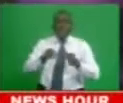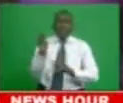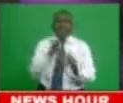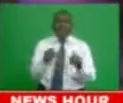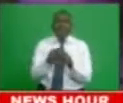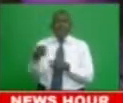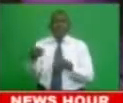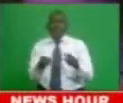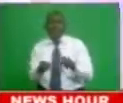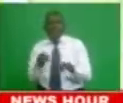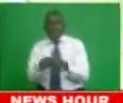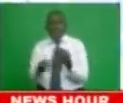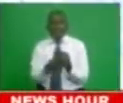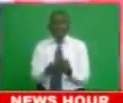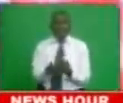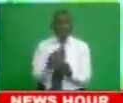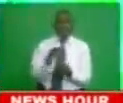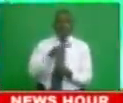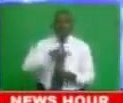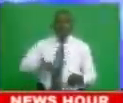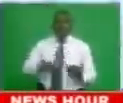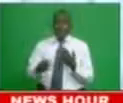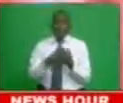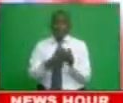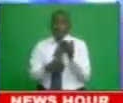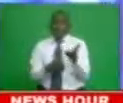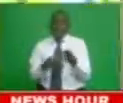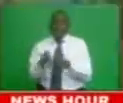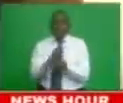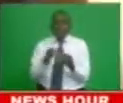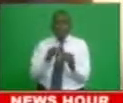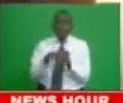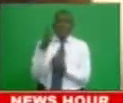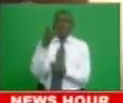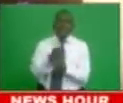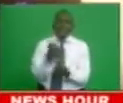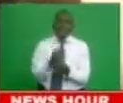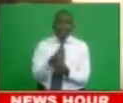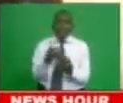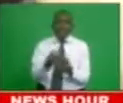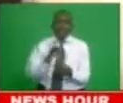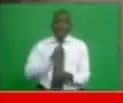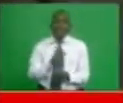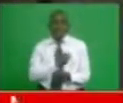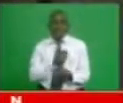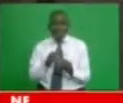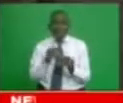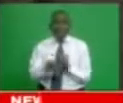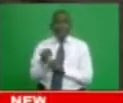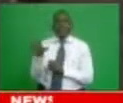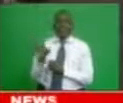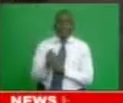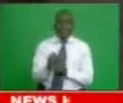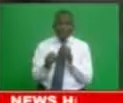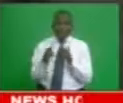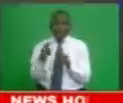and management of the bank. The Royal Bank has been in the banking industry for 8 years with a current staff strength of about 500.